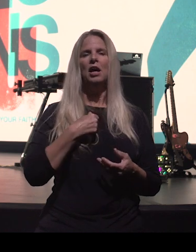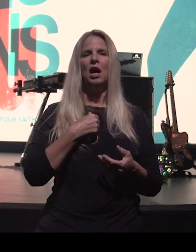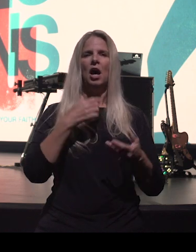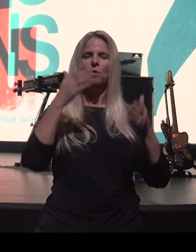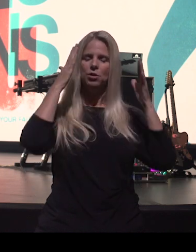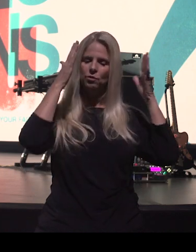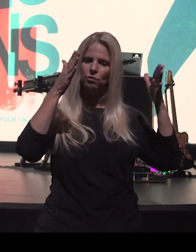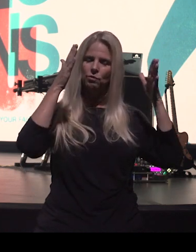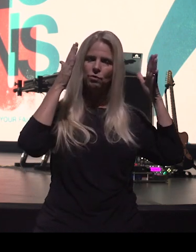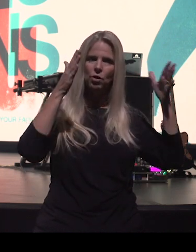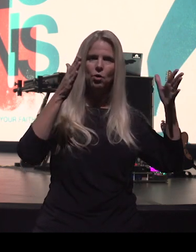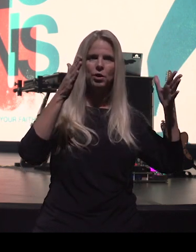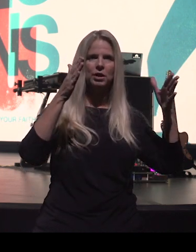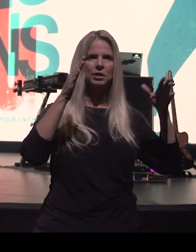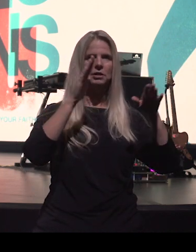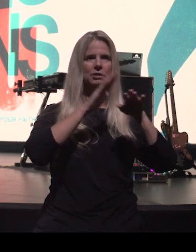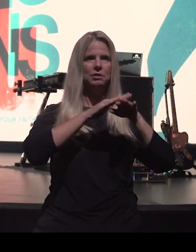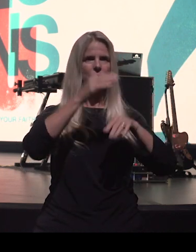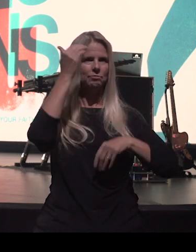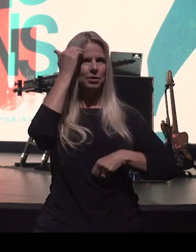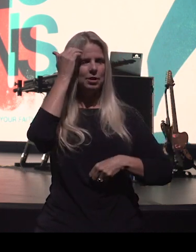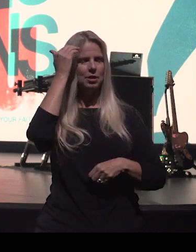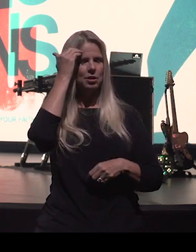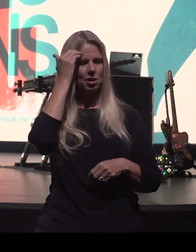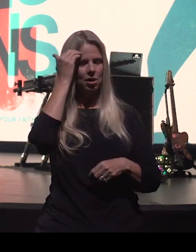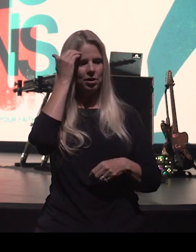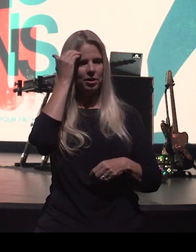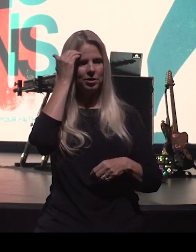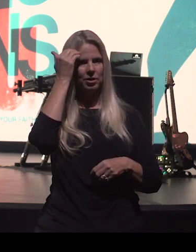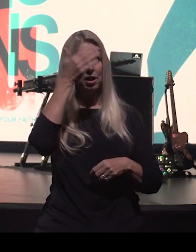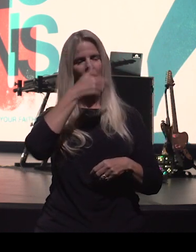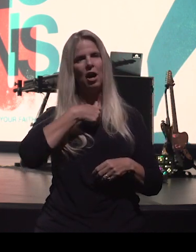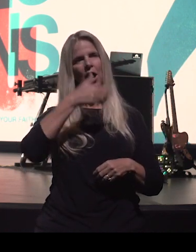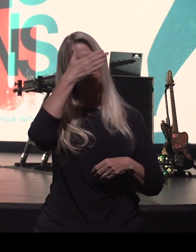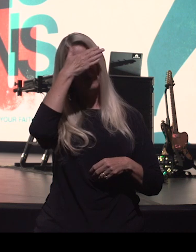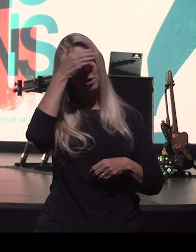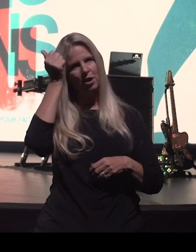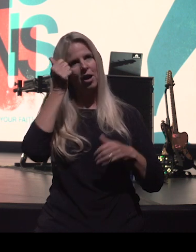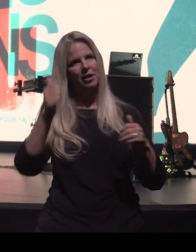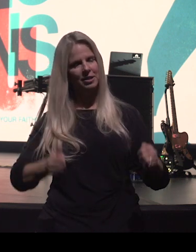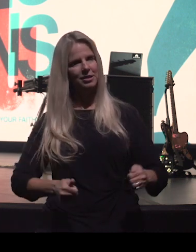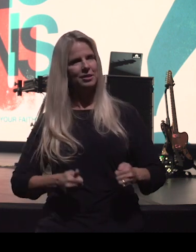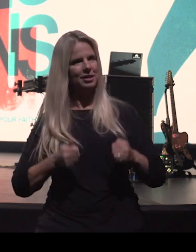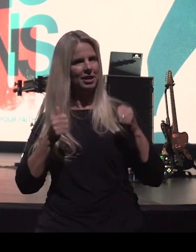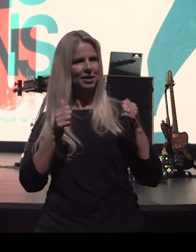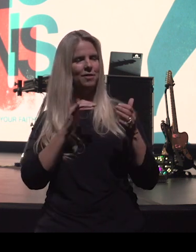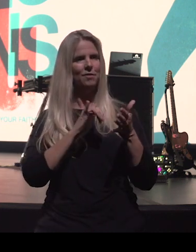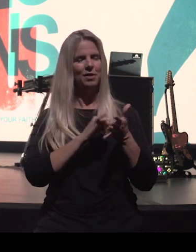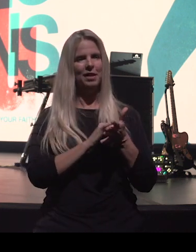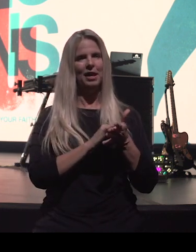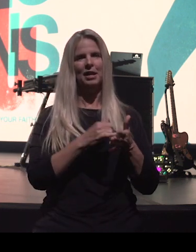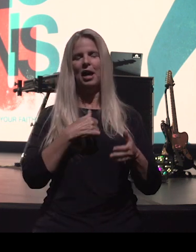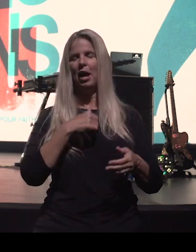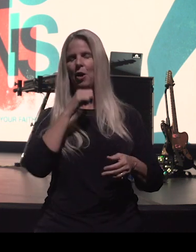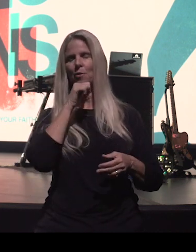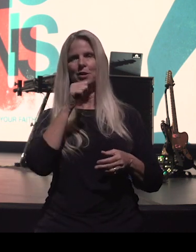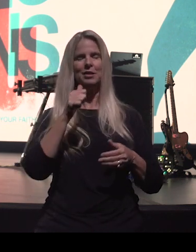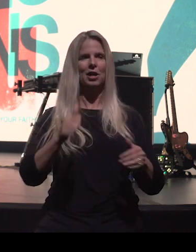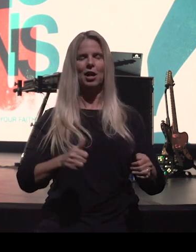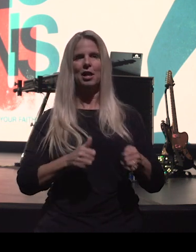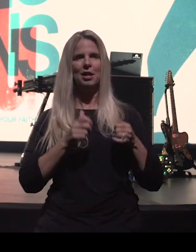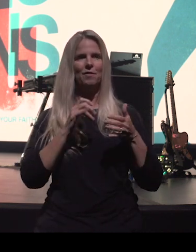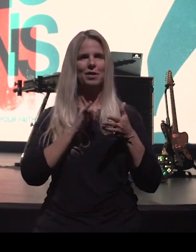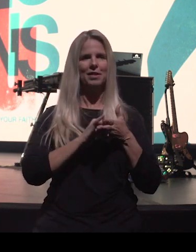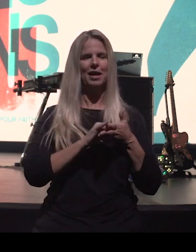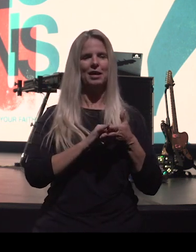on all the head knowledge I was gaining, I forgot to live it out, and I was not living it out. I almost turned into a Pharisee myself, and